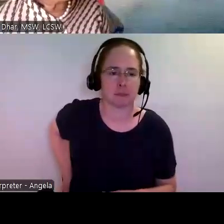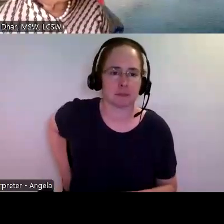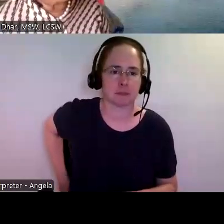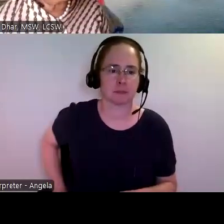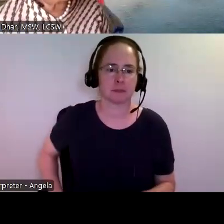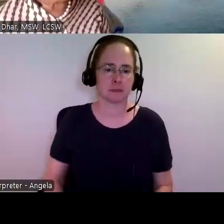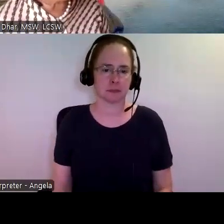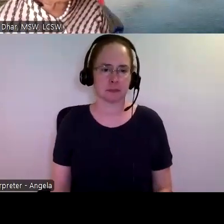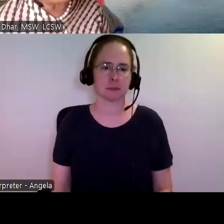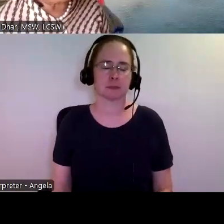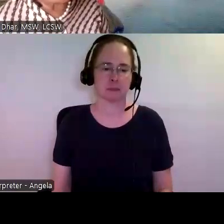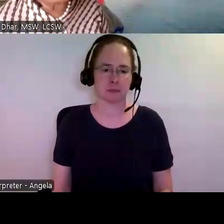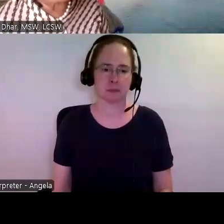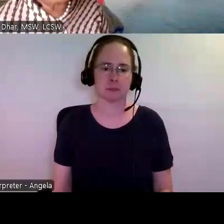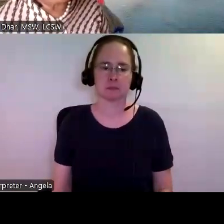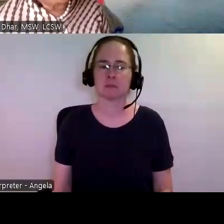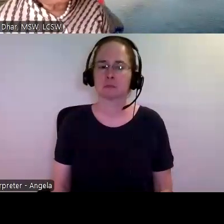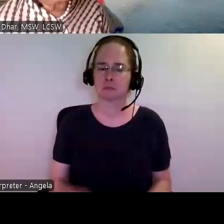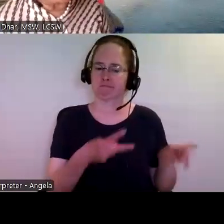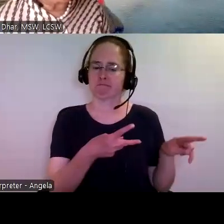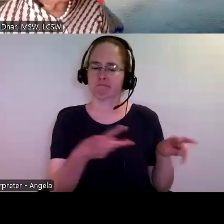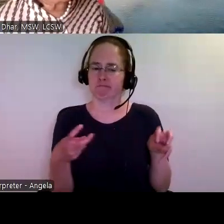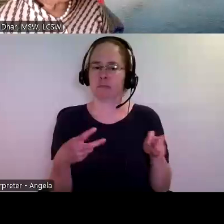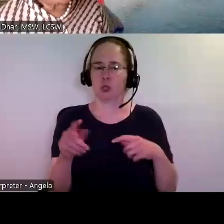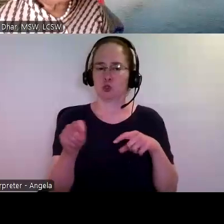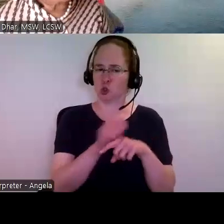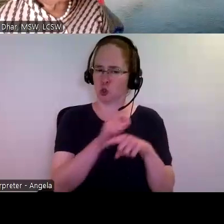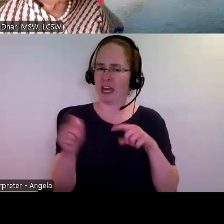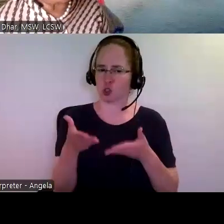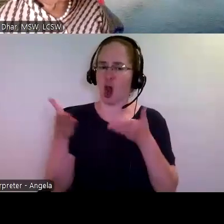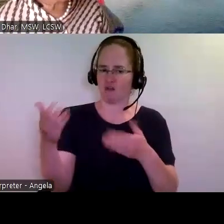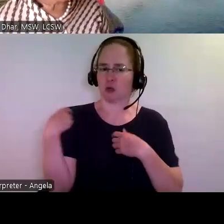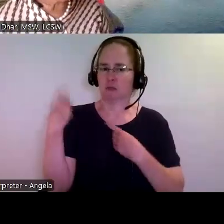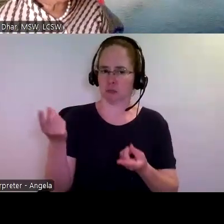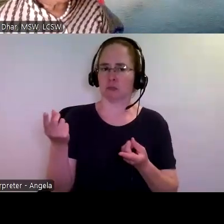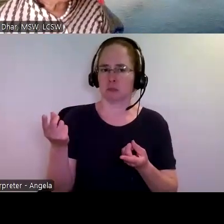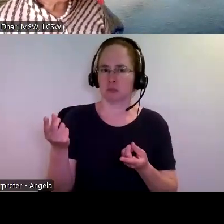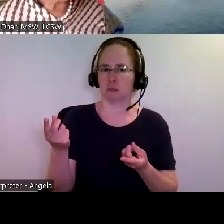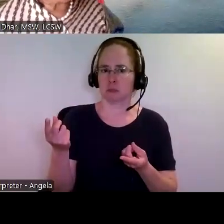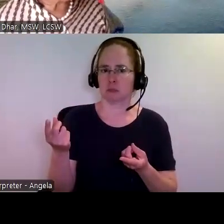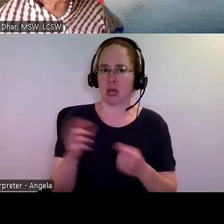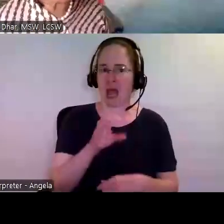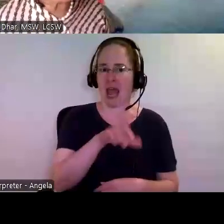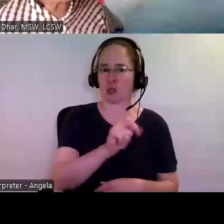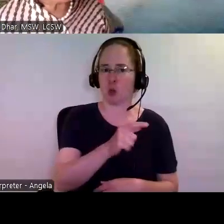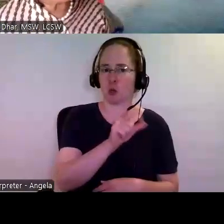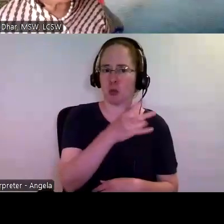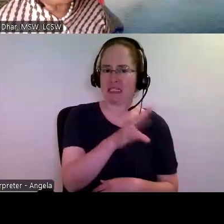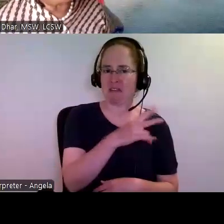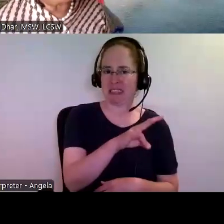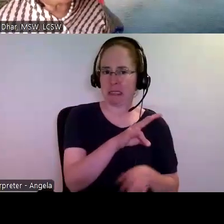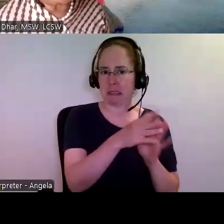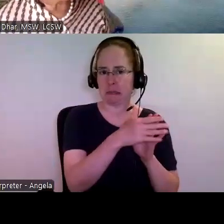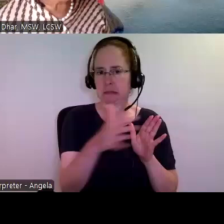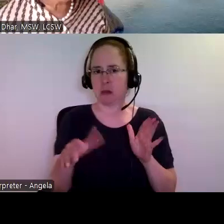Here is just a sample of the trainings we've offered through October 2017